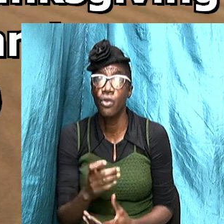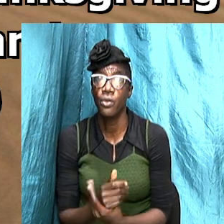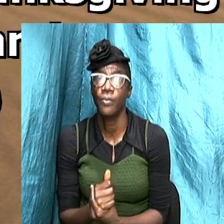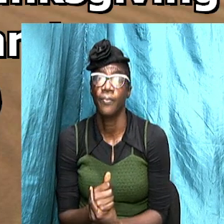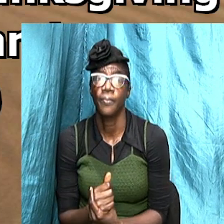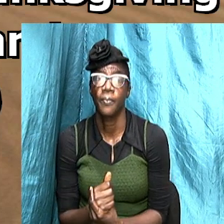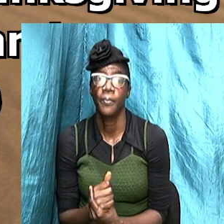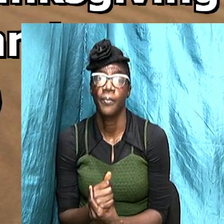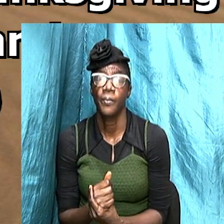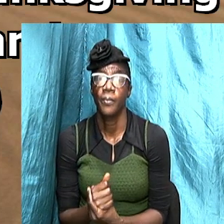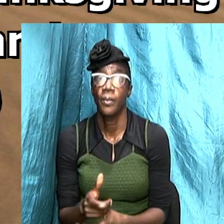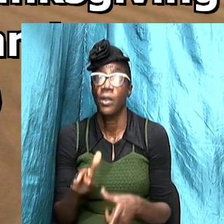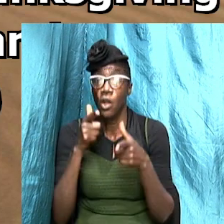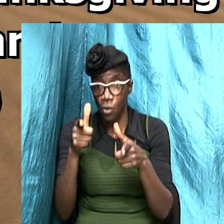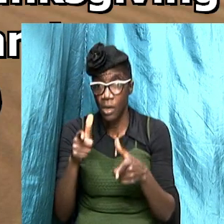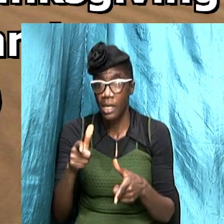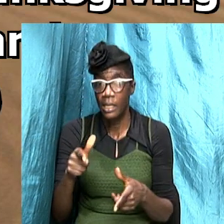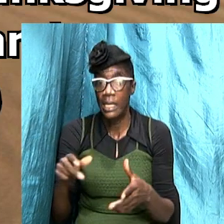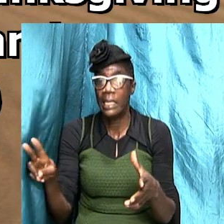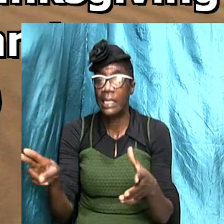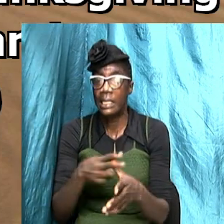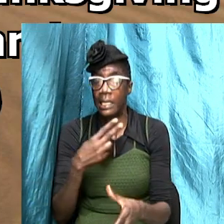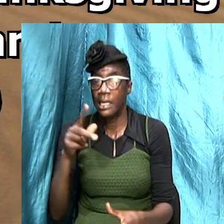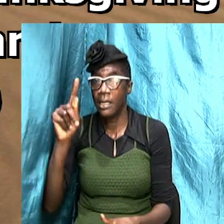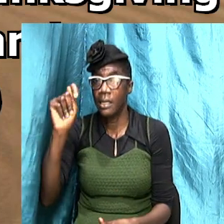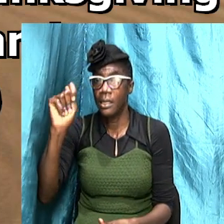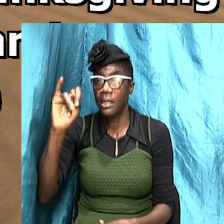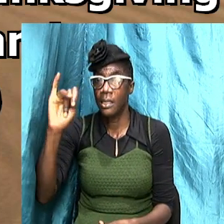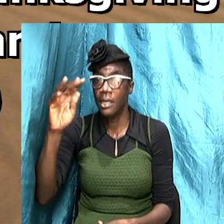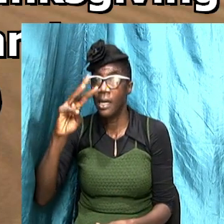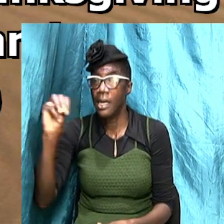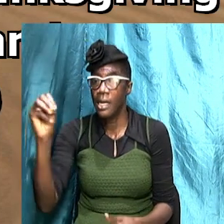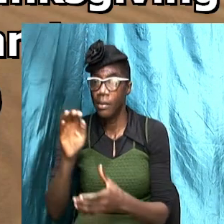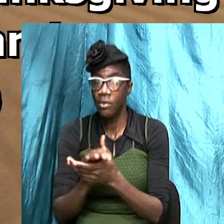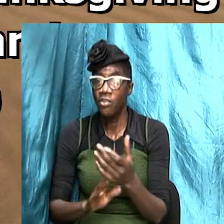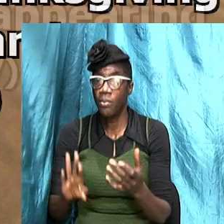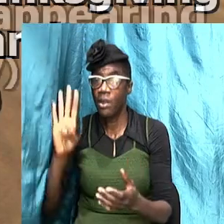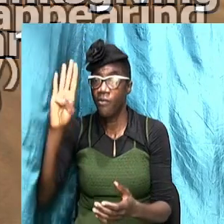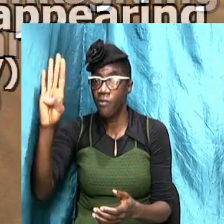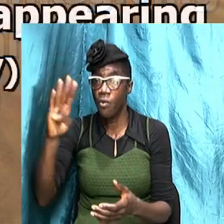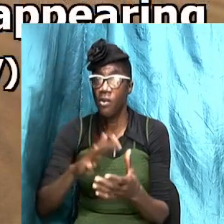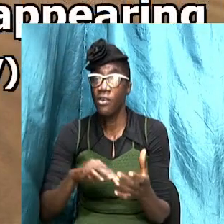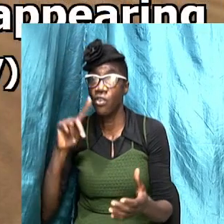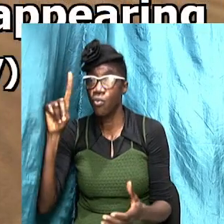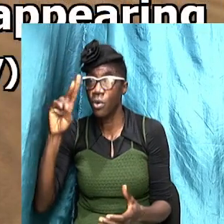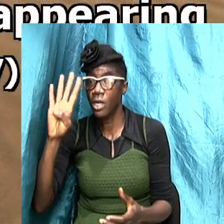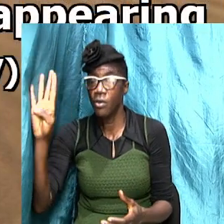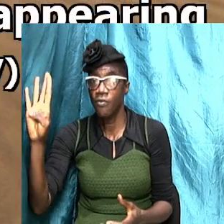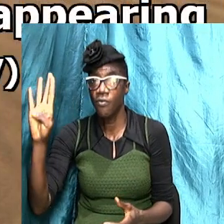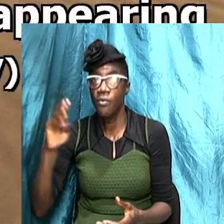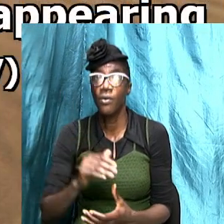amen let us look now at 2nd Timothy 4 1 to 4